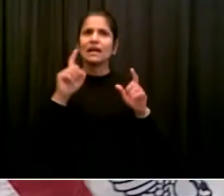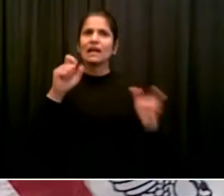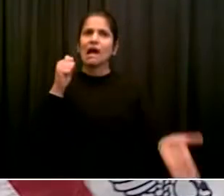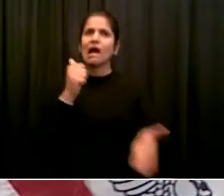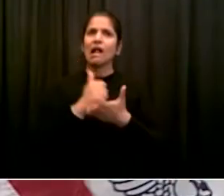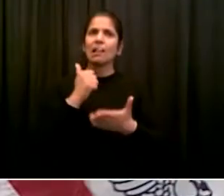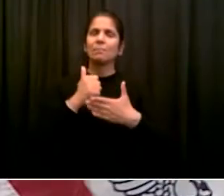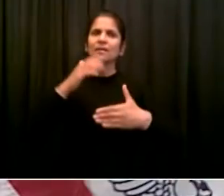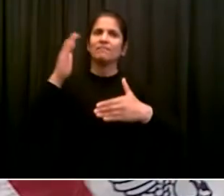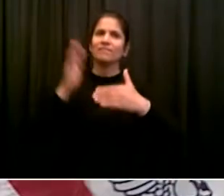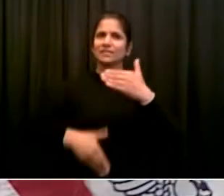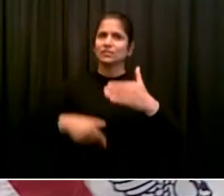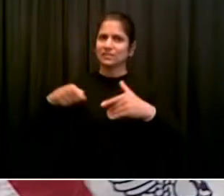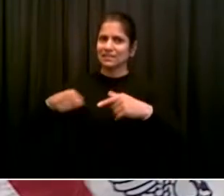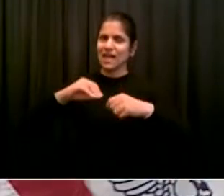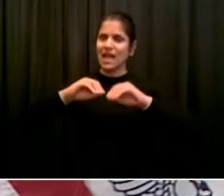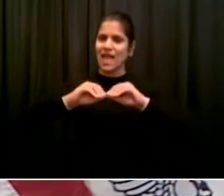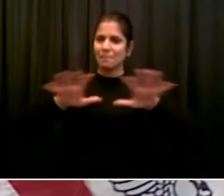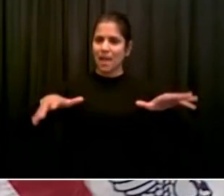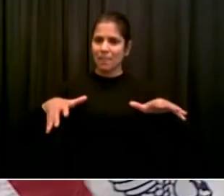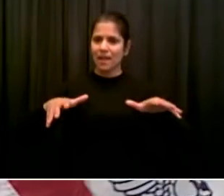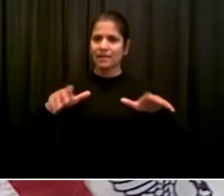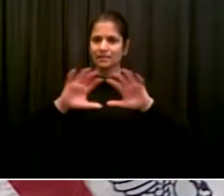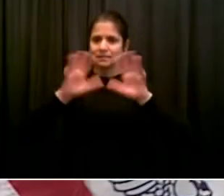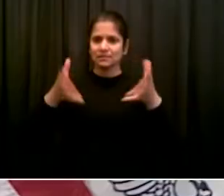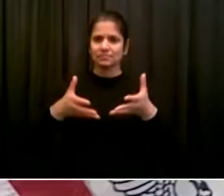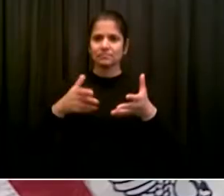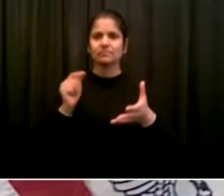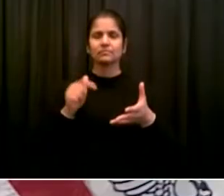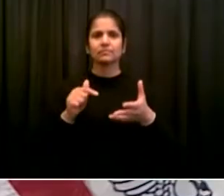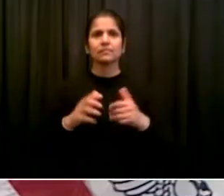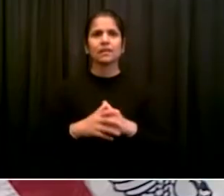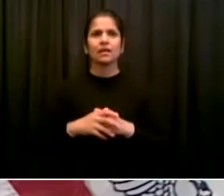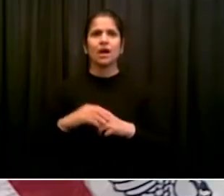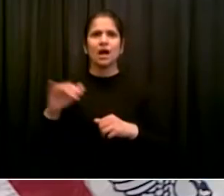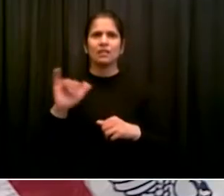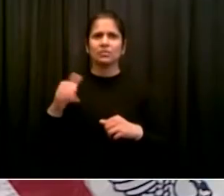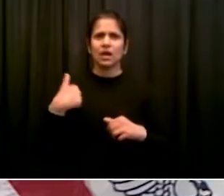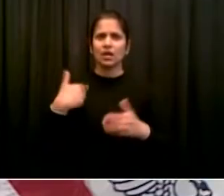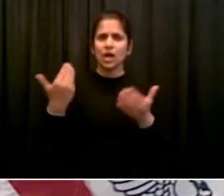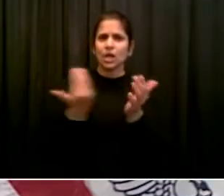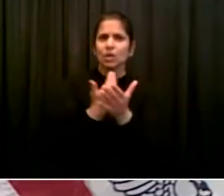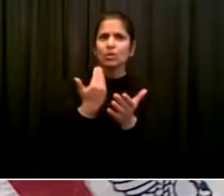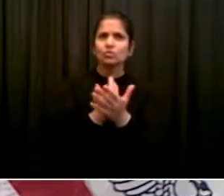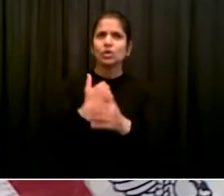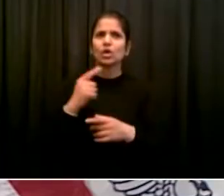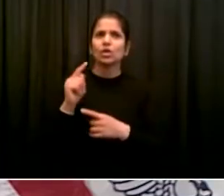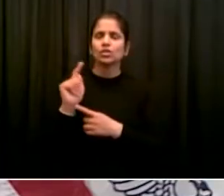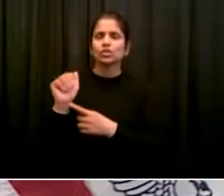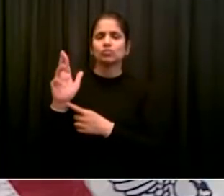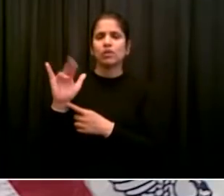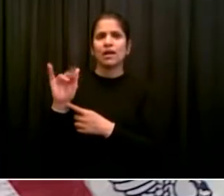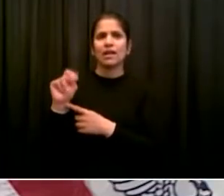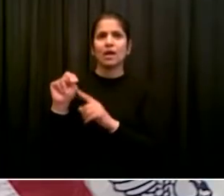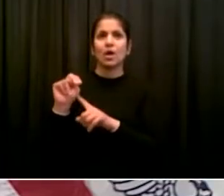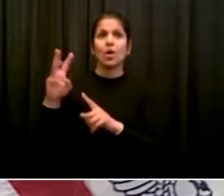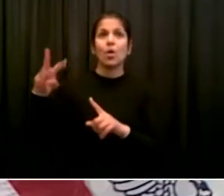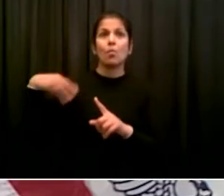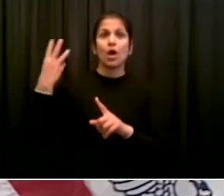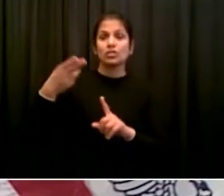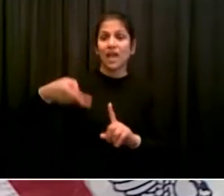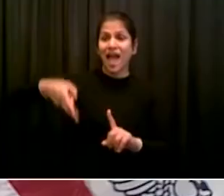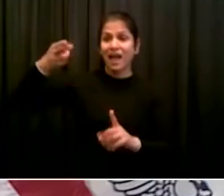said that the new coronavirus reached a plateau in the Washington Heights area. Do you have a message for the